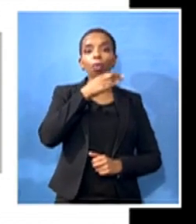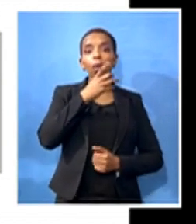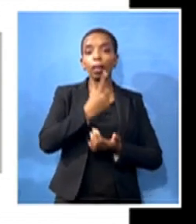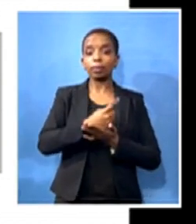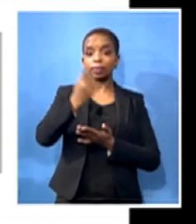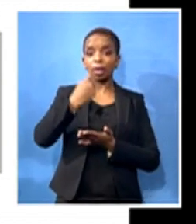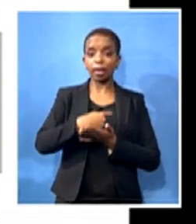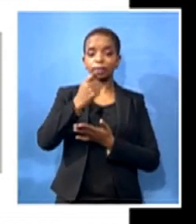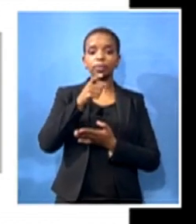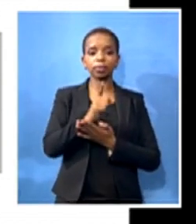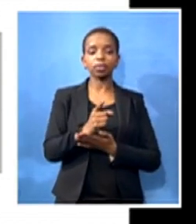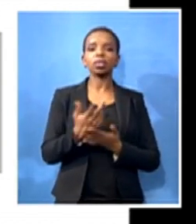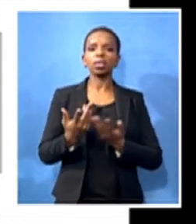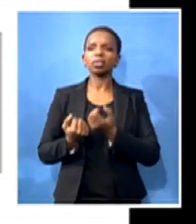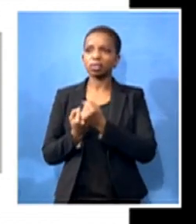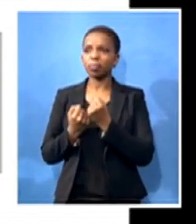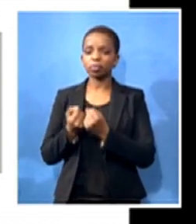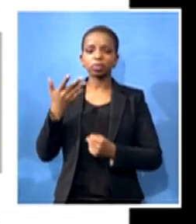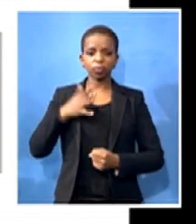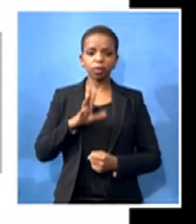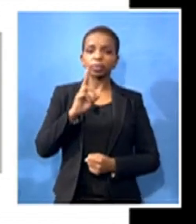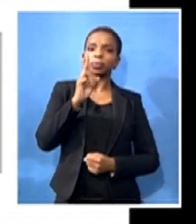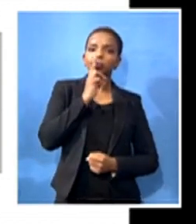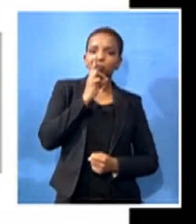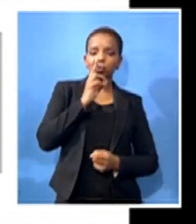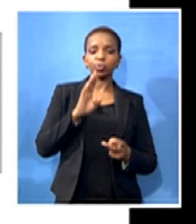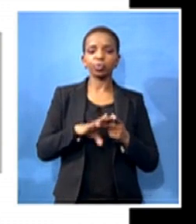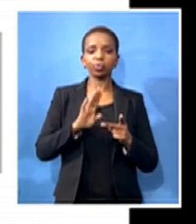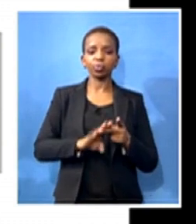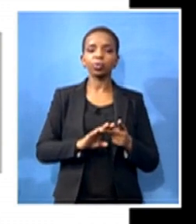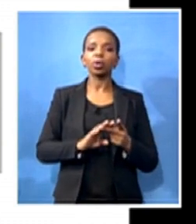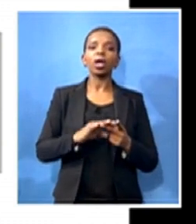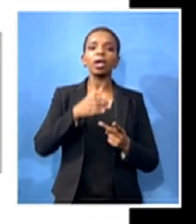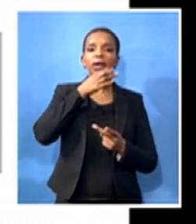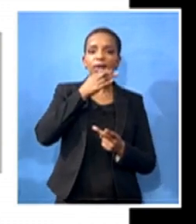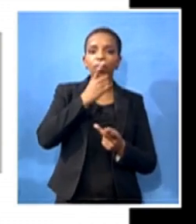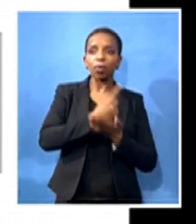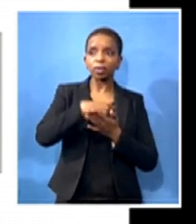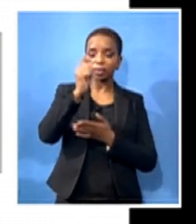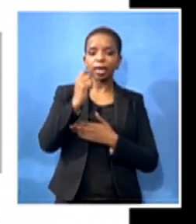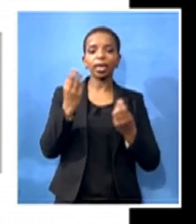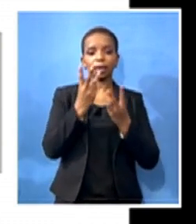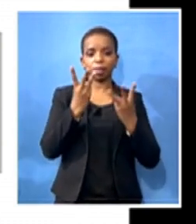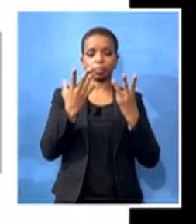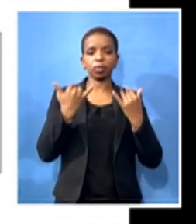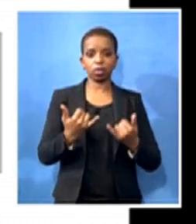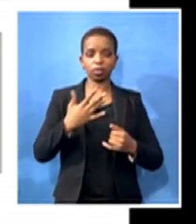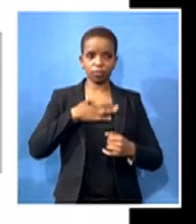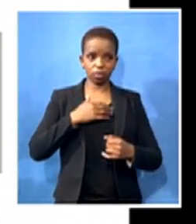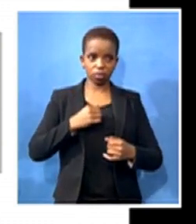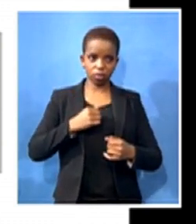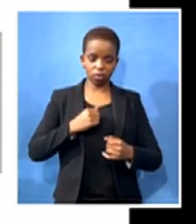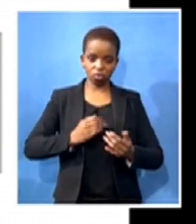sales increases, people become less willing to sacrifice their rights and obviously more insistent